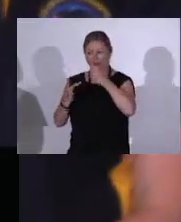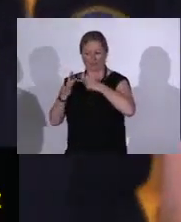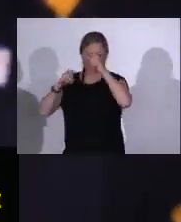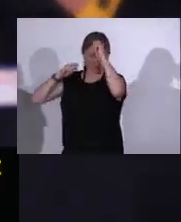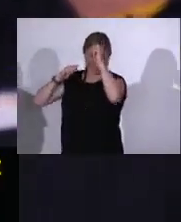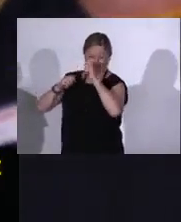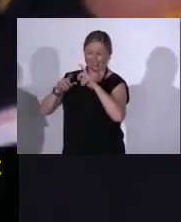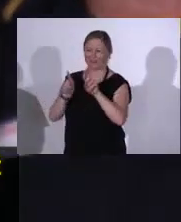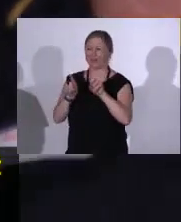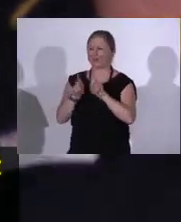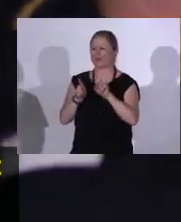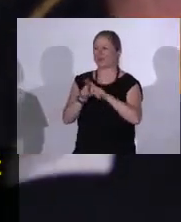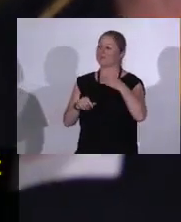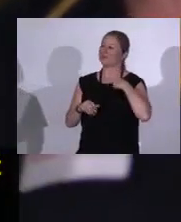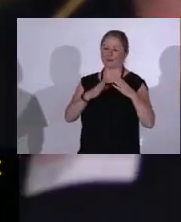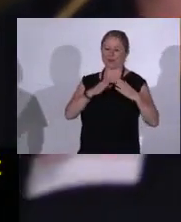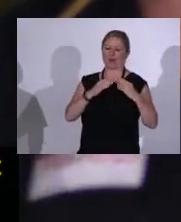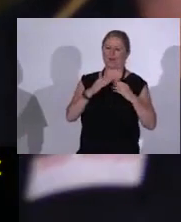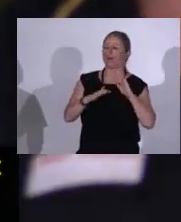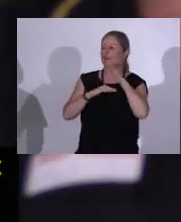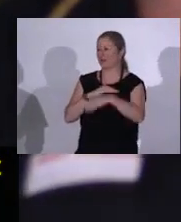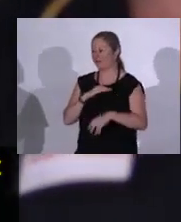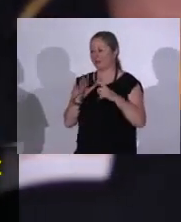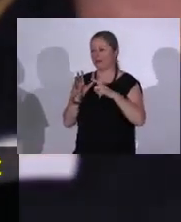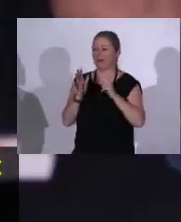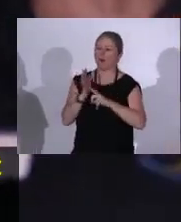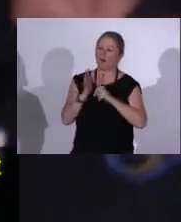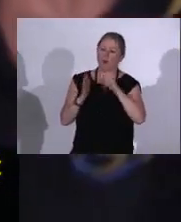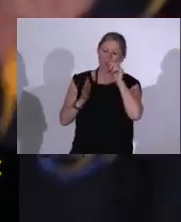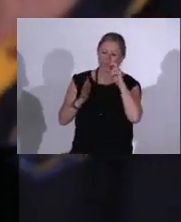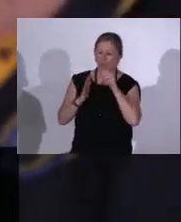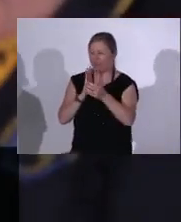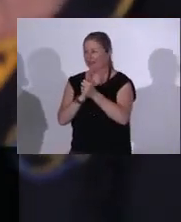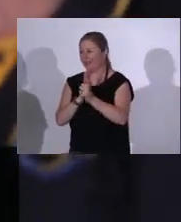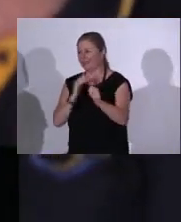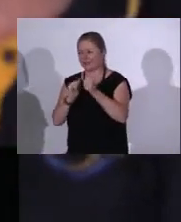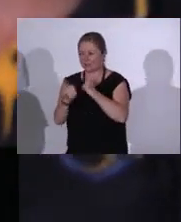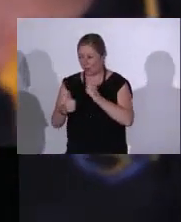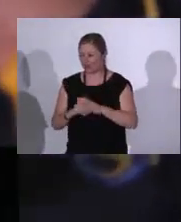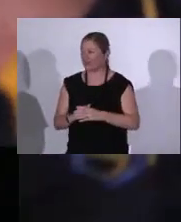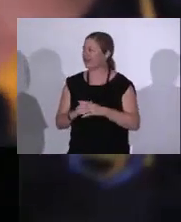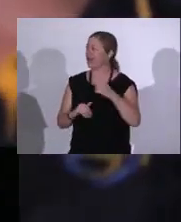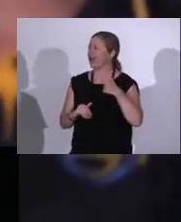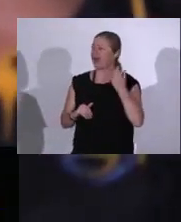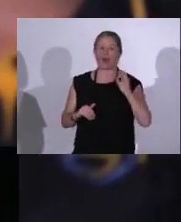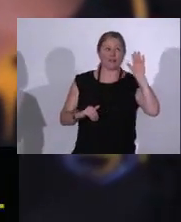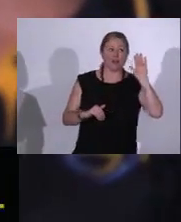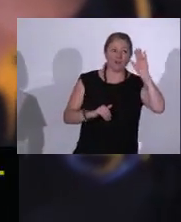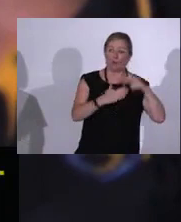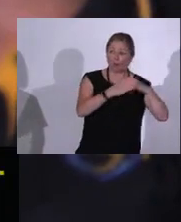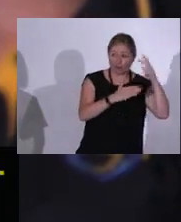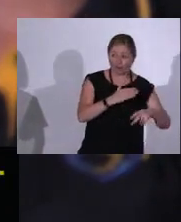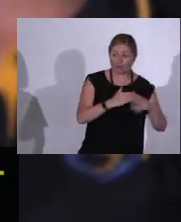Part of what I'm passionate about is all abilities sport and just having those same opportunities out there. So I run the netball program, but